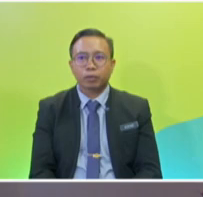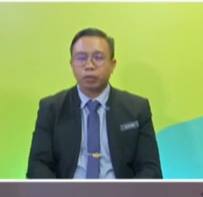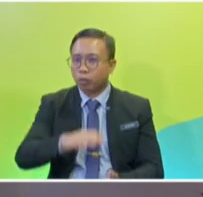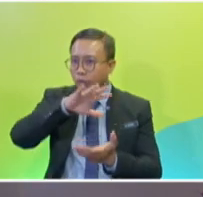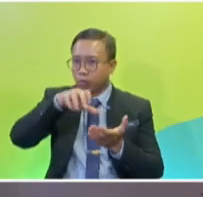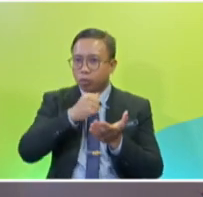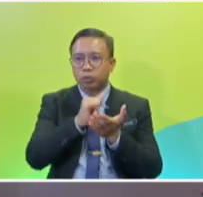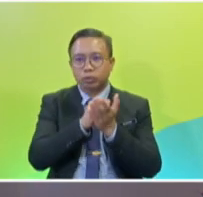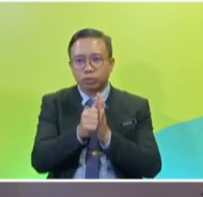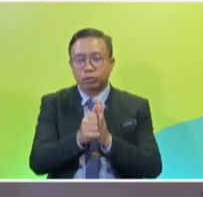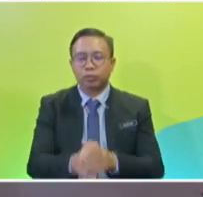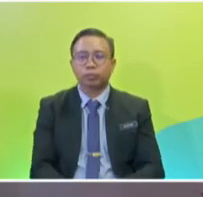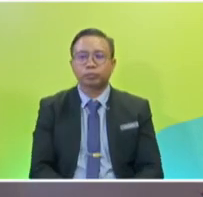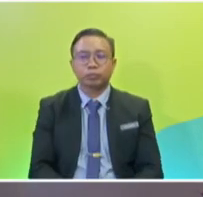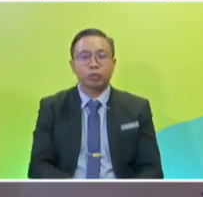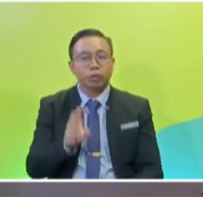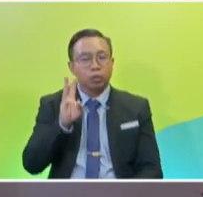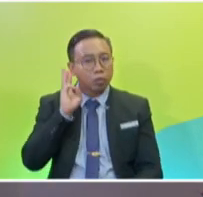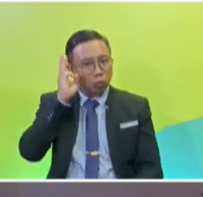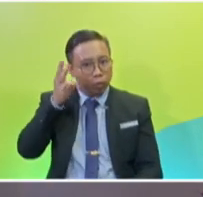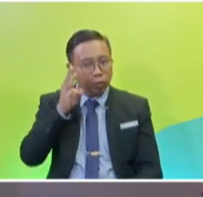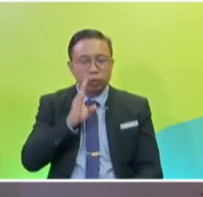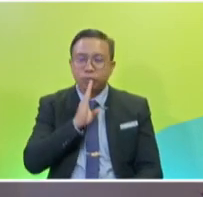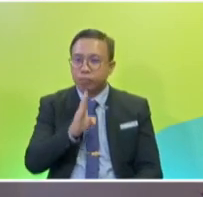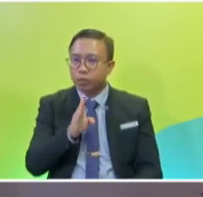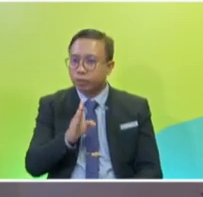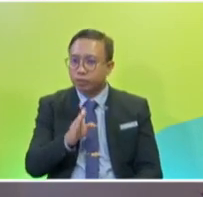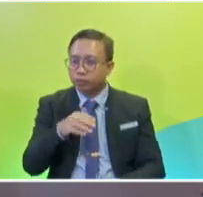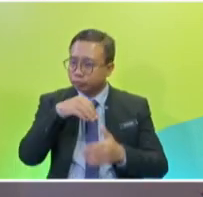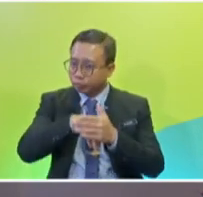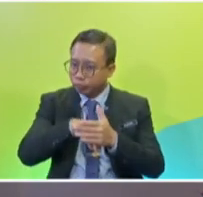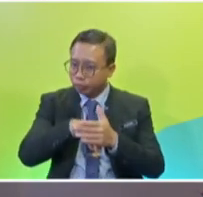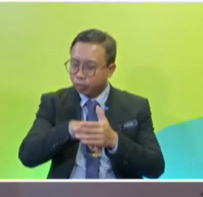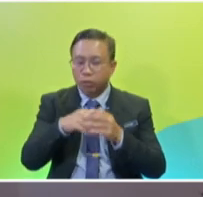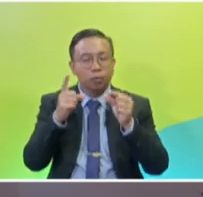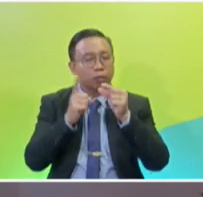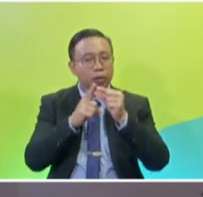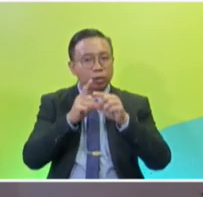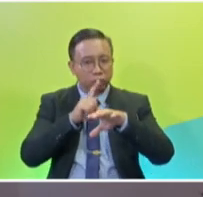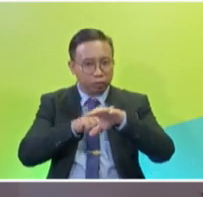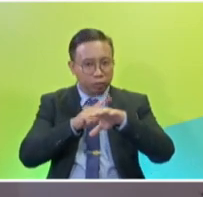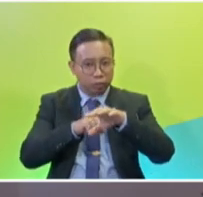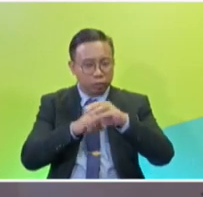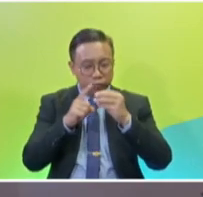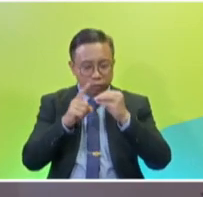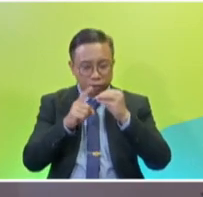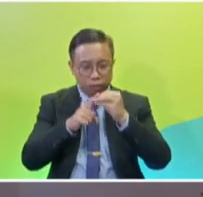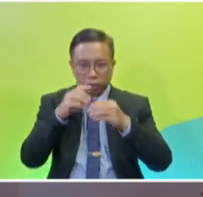these, Shafika, yeah, will be evaluated for them to get good marks for their